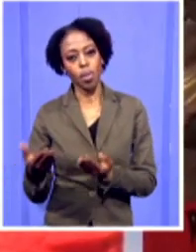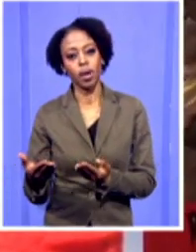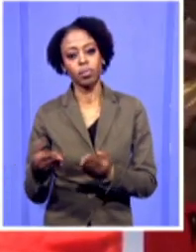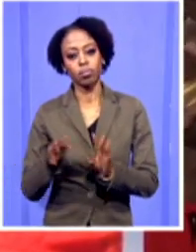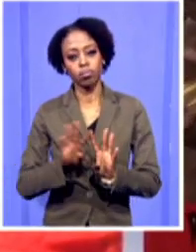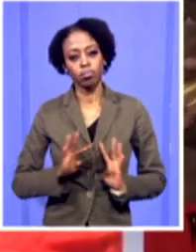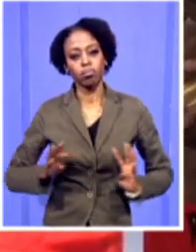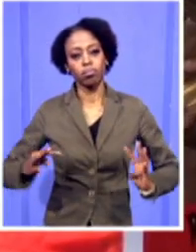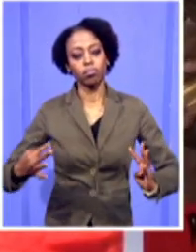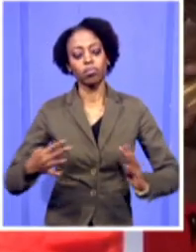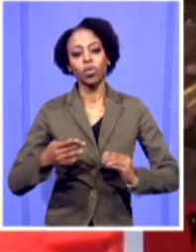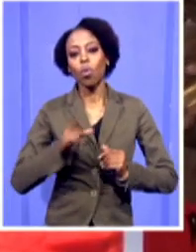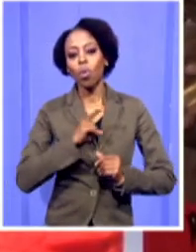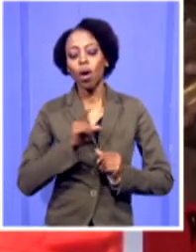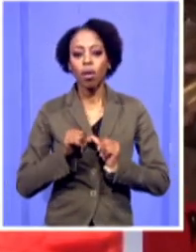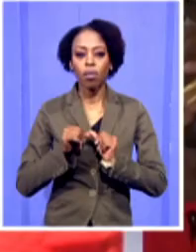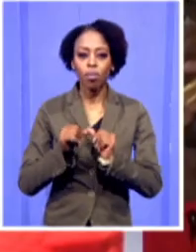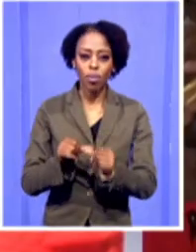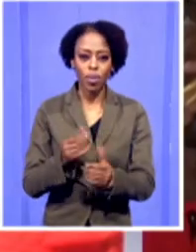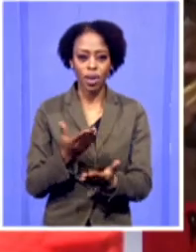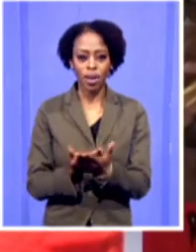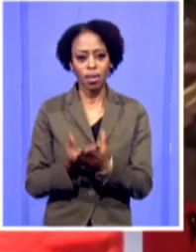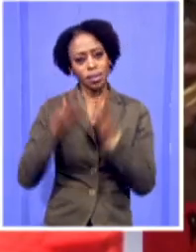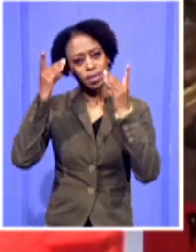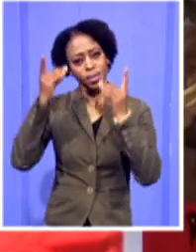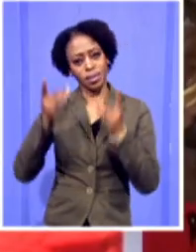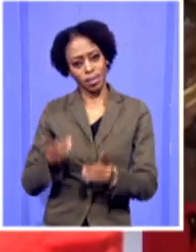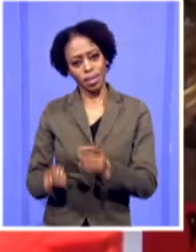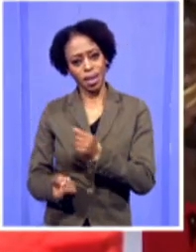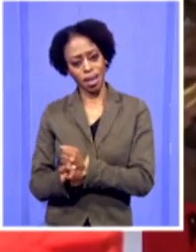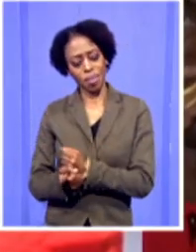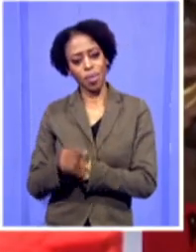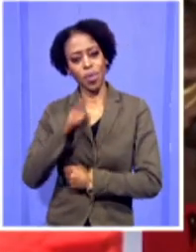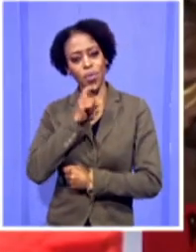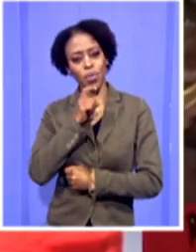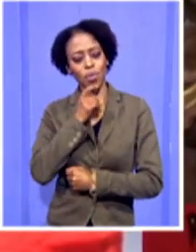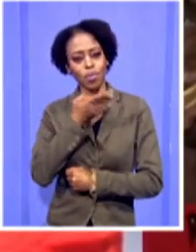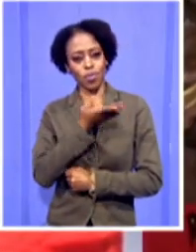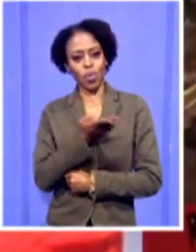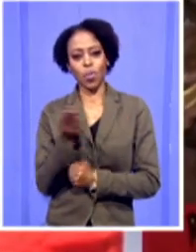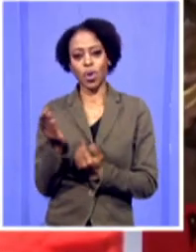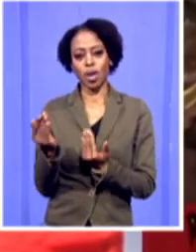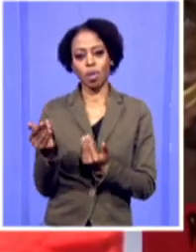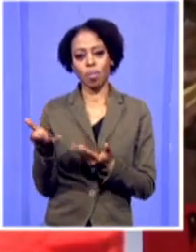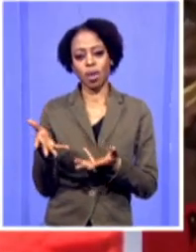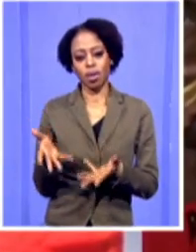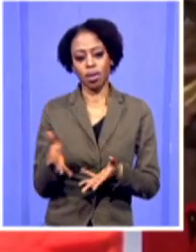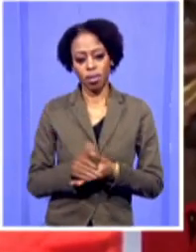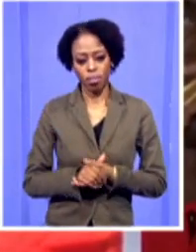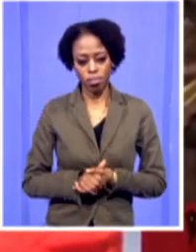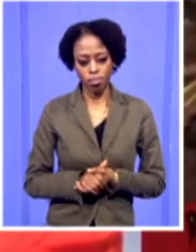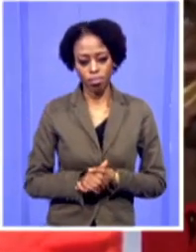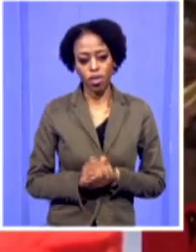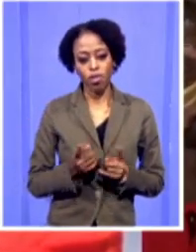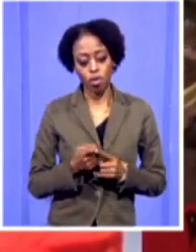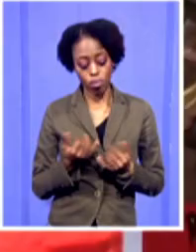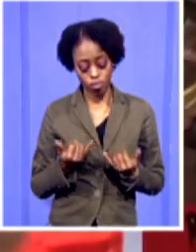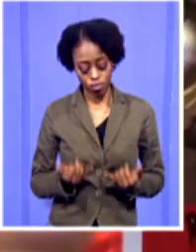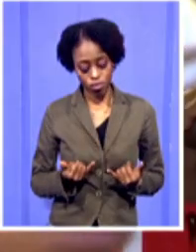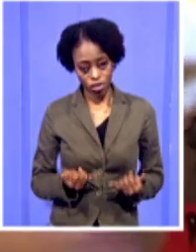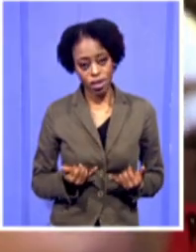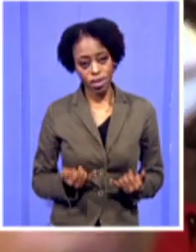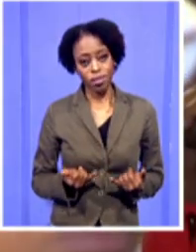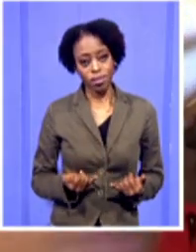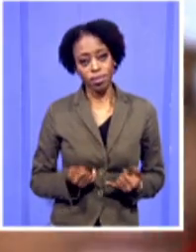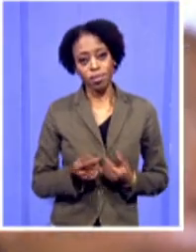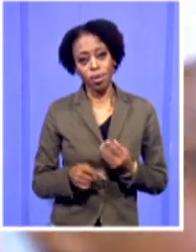way forward. So that decision was taken in line with that, Chair. That's what we are expecting here, Chair, from today in relation